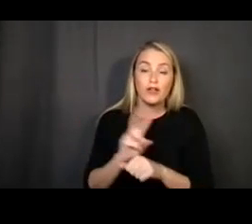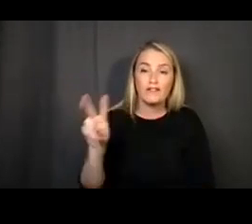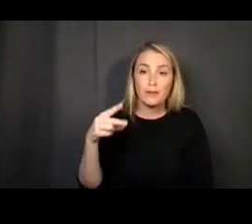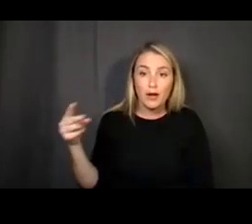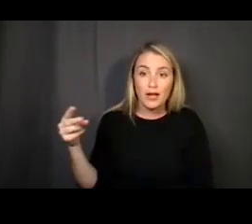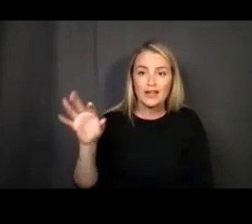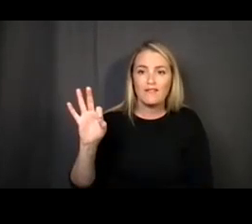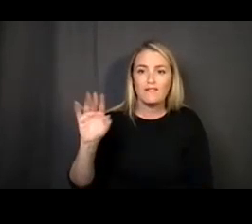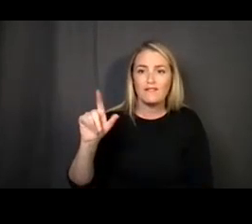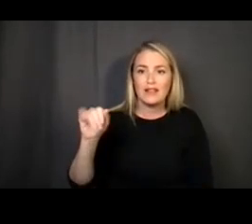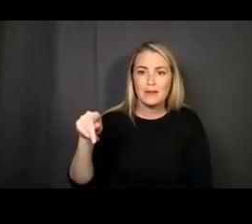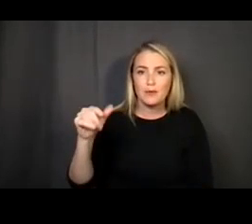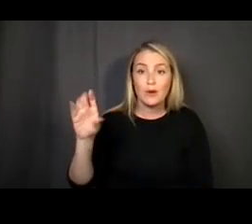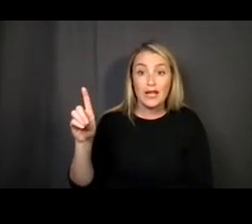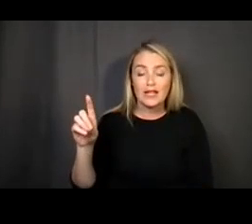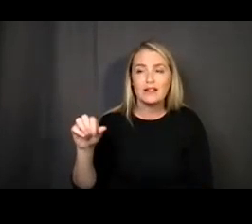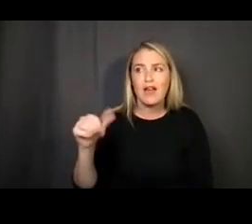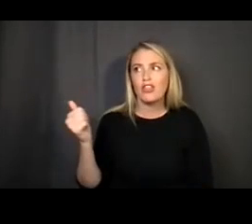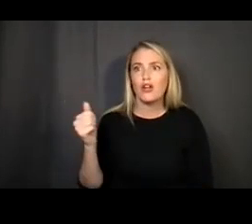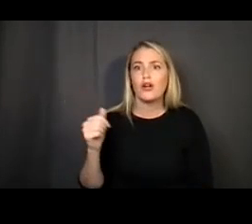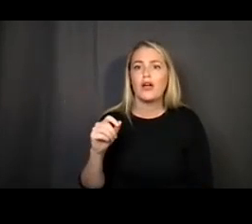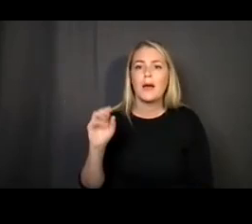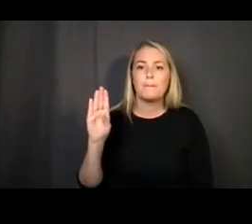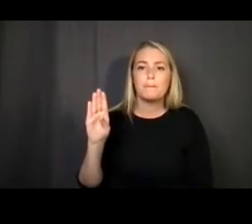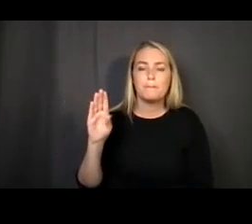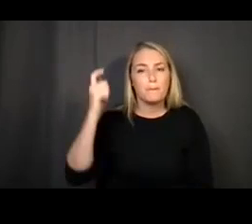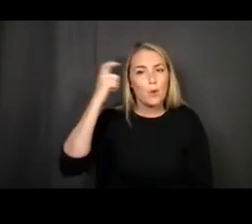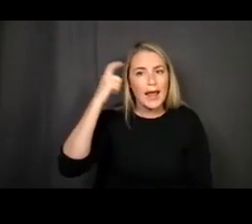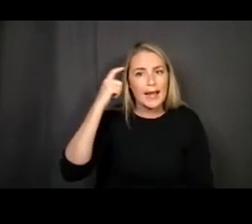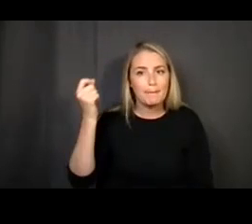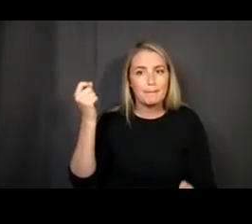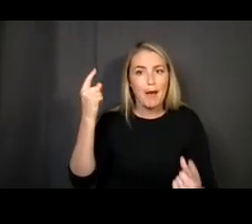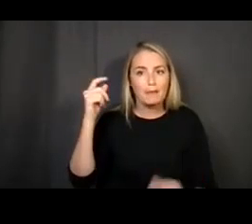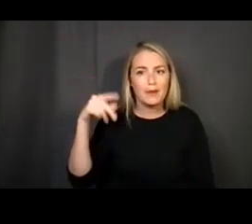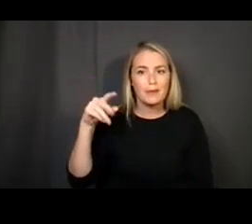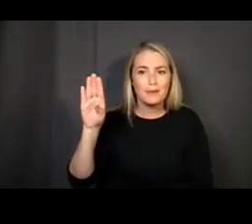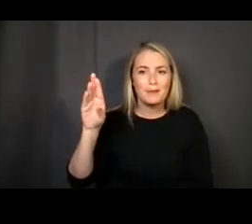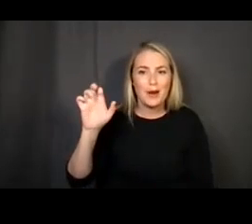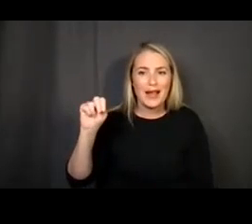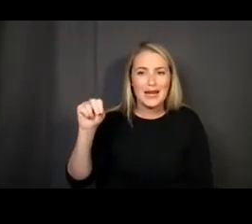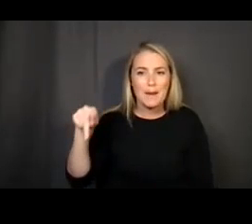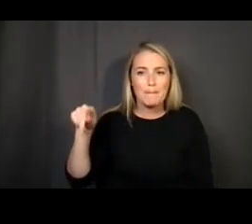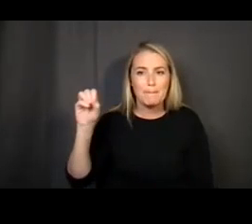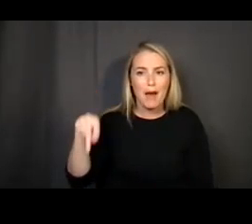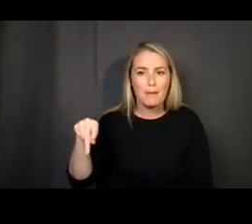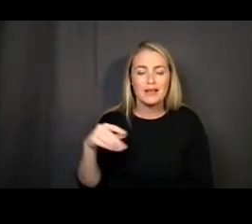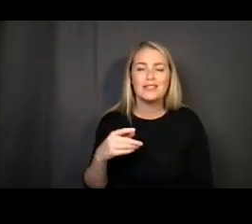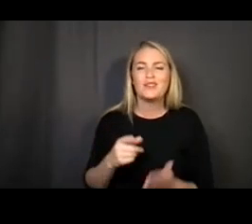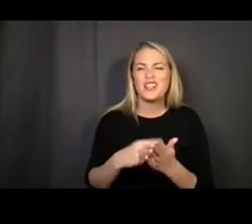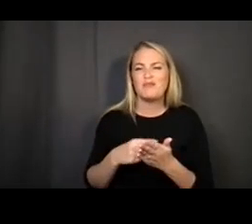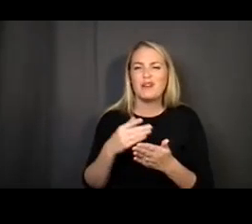BrainPop, and some of them are embedded within Canvas and some of them are external to Canvas. So there are a